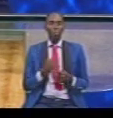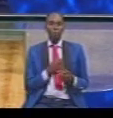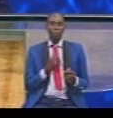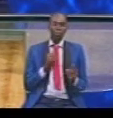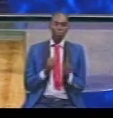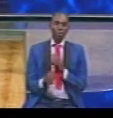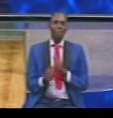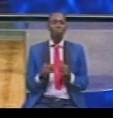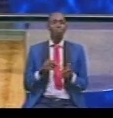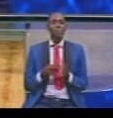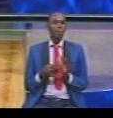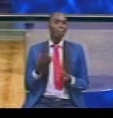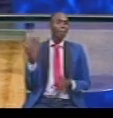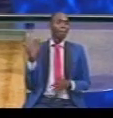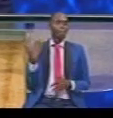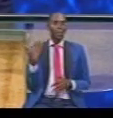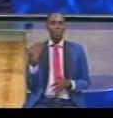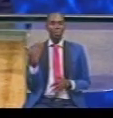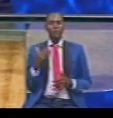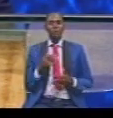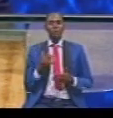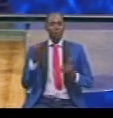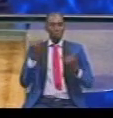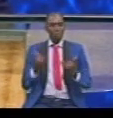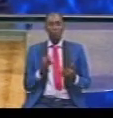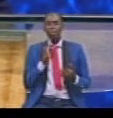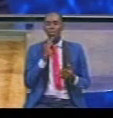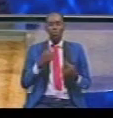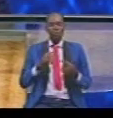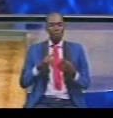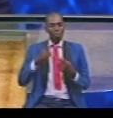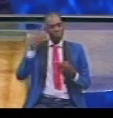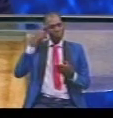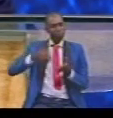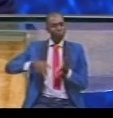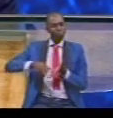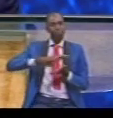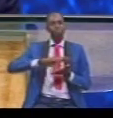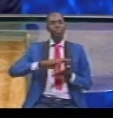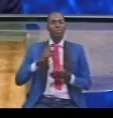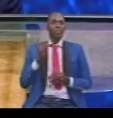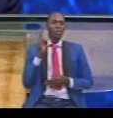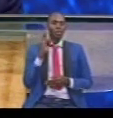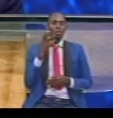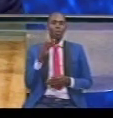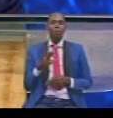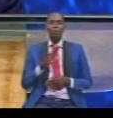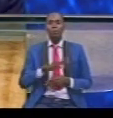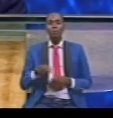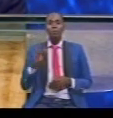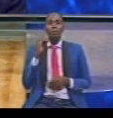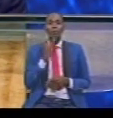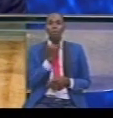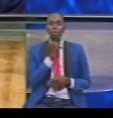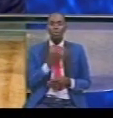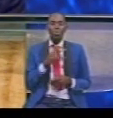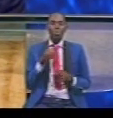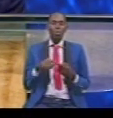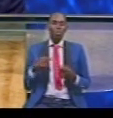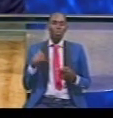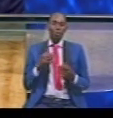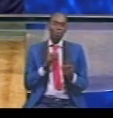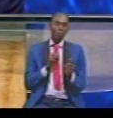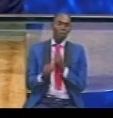past tense is recounting the history of the children of Israel. And when we passed by from